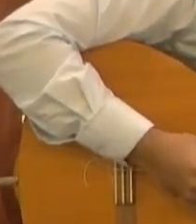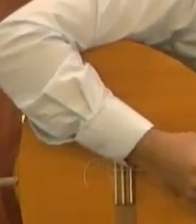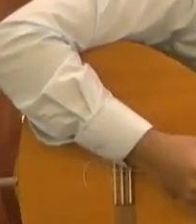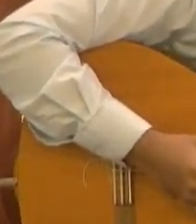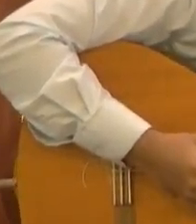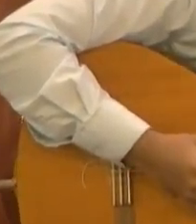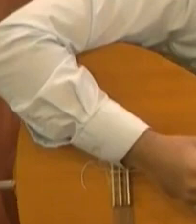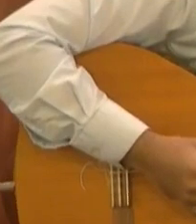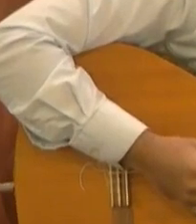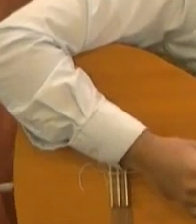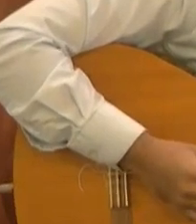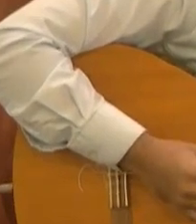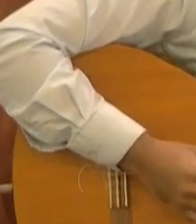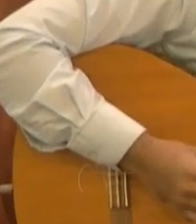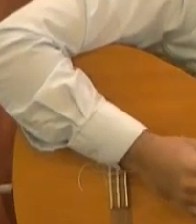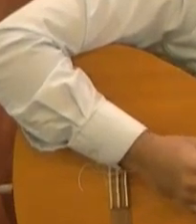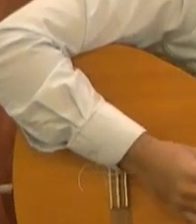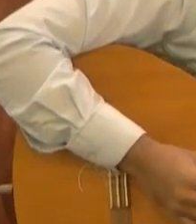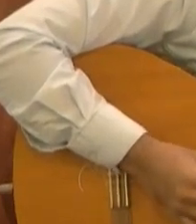oh